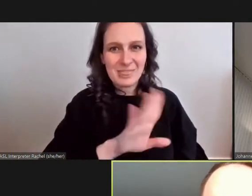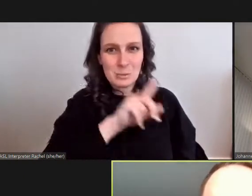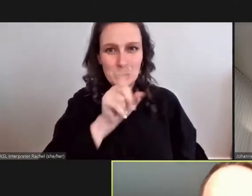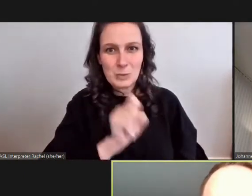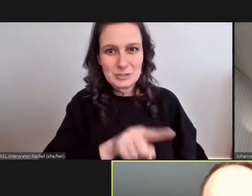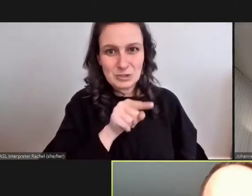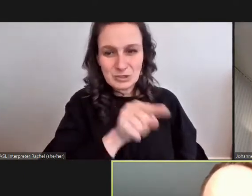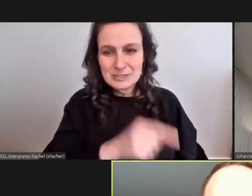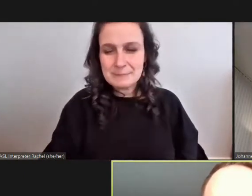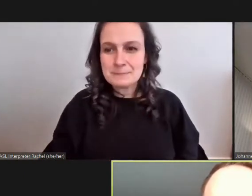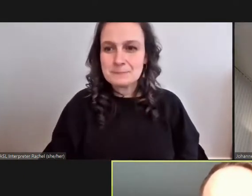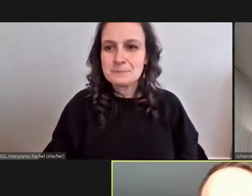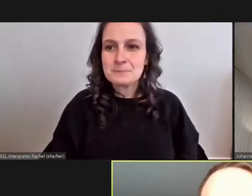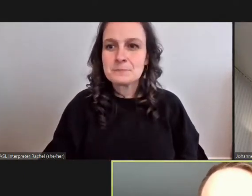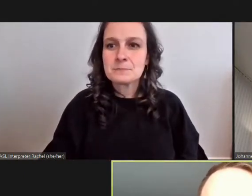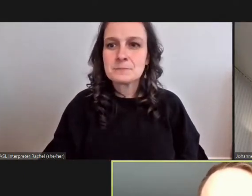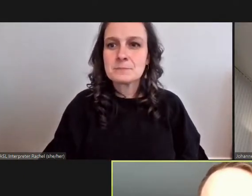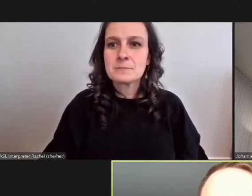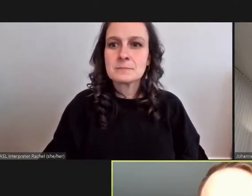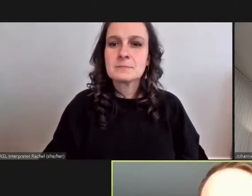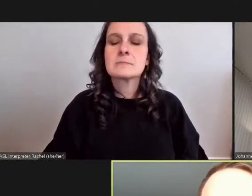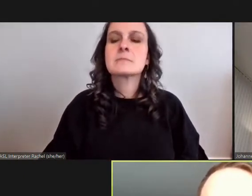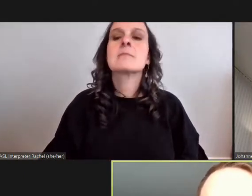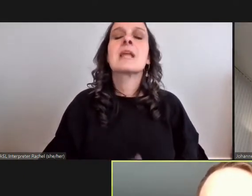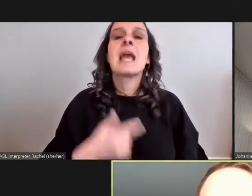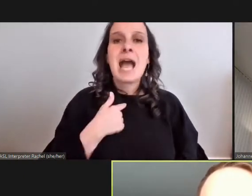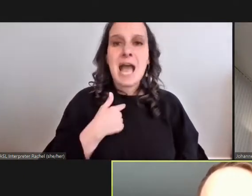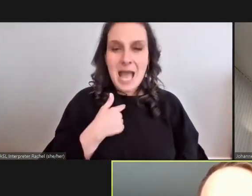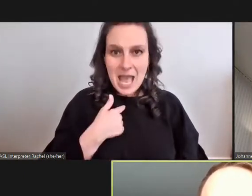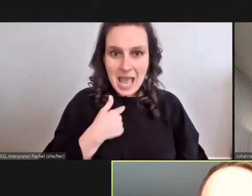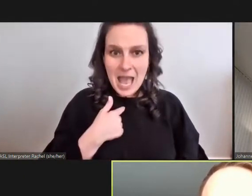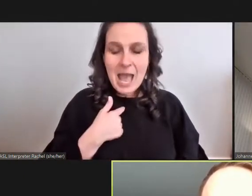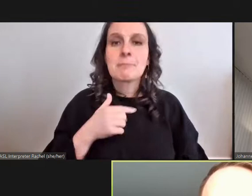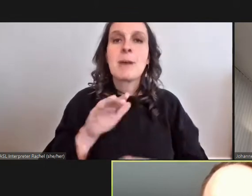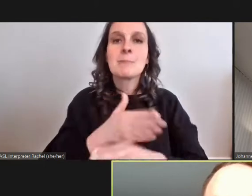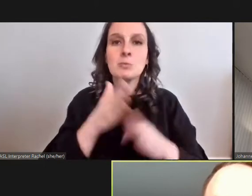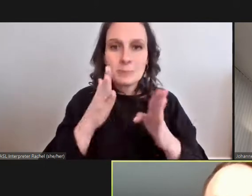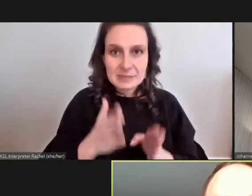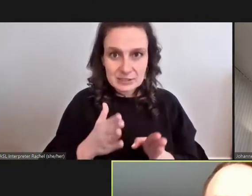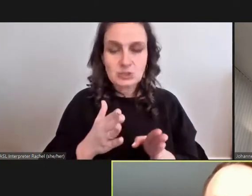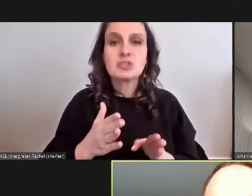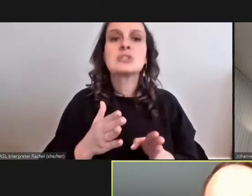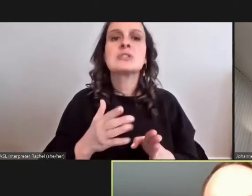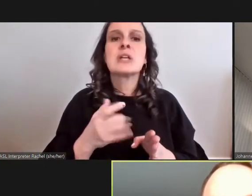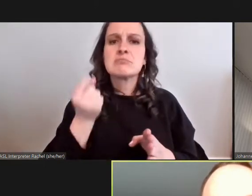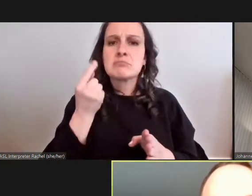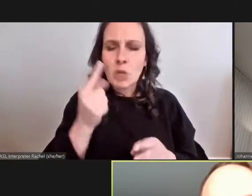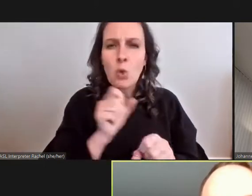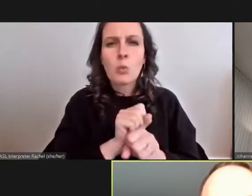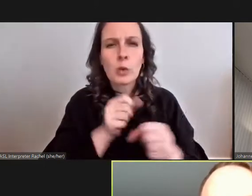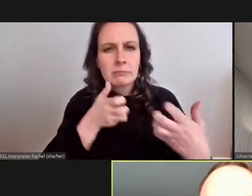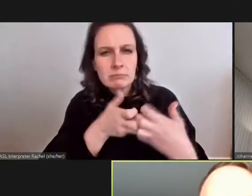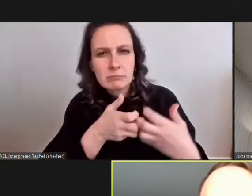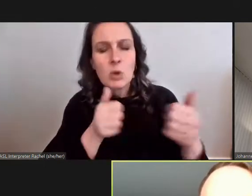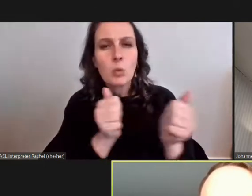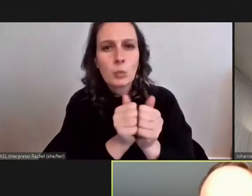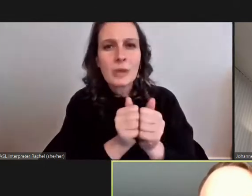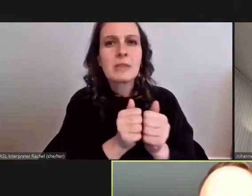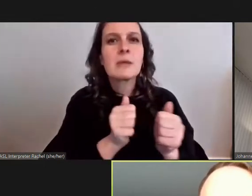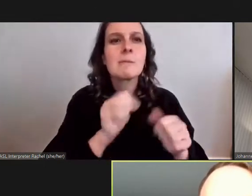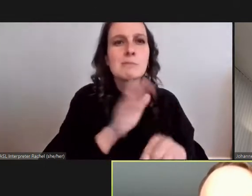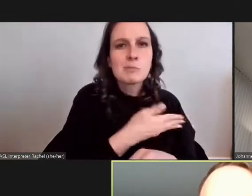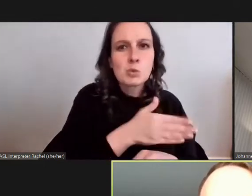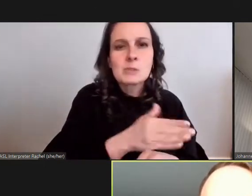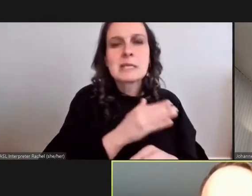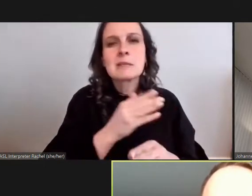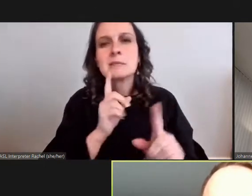says, I'm a describer, also a musician. I understand working within the cadences of the music and dialogue, but so many